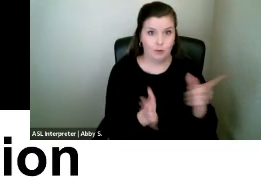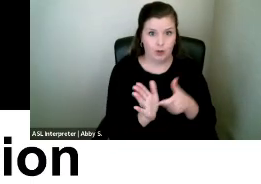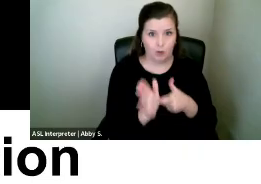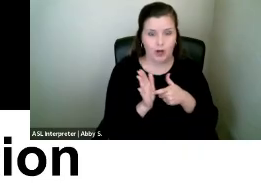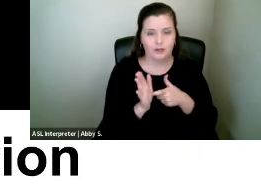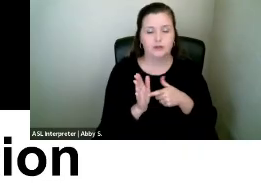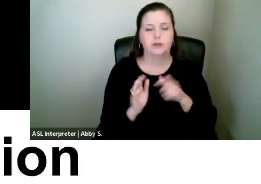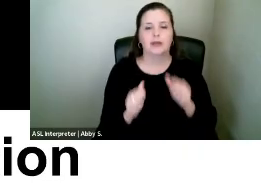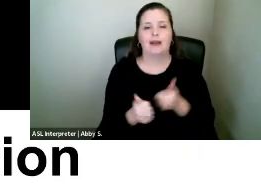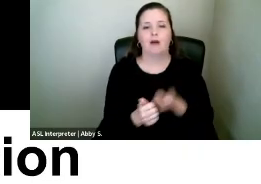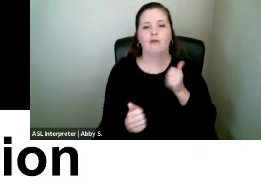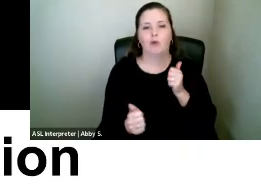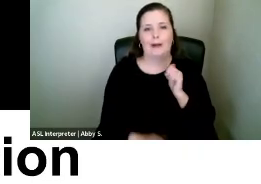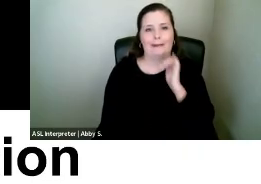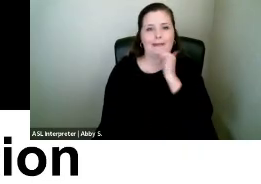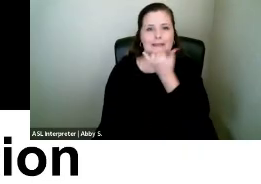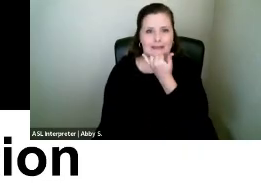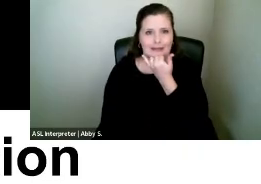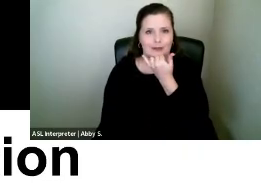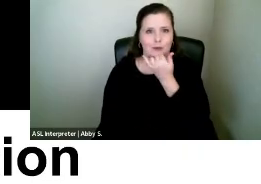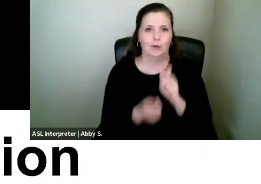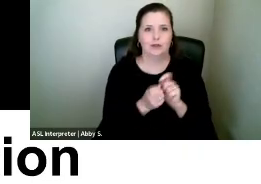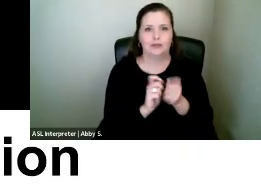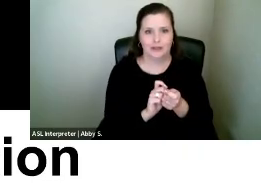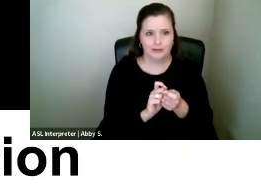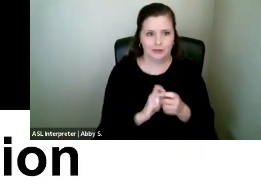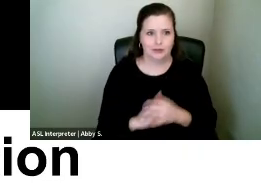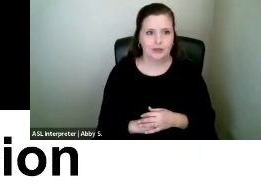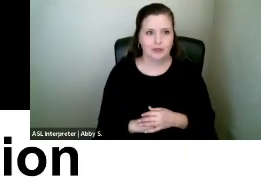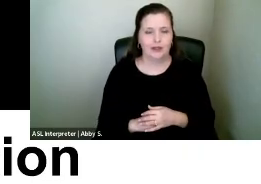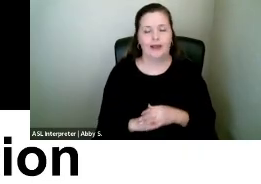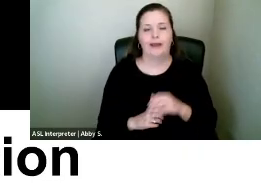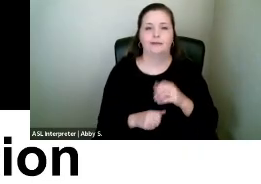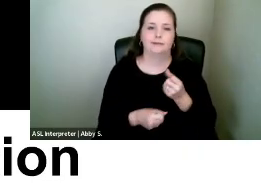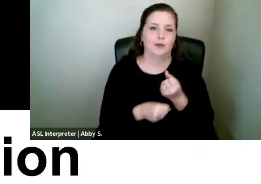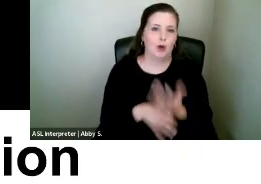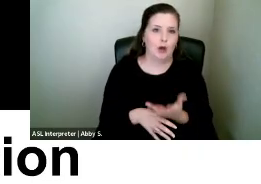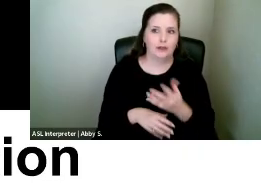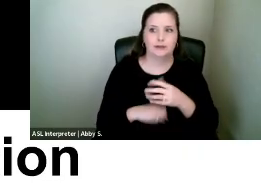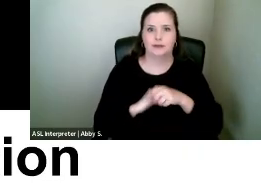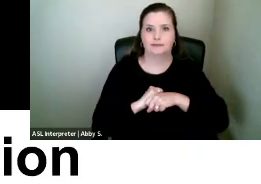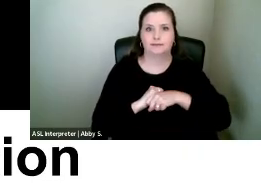any mistakes, and therefore, create a longer wait for